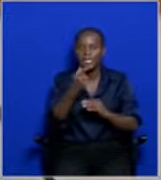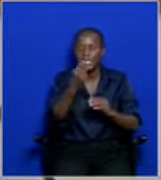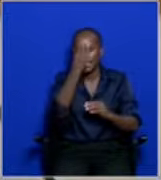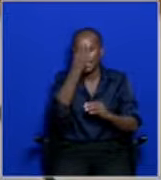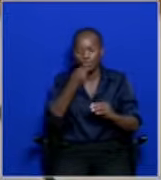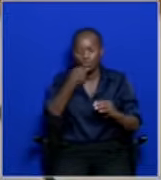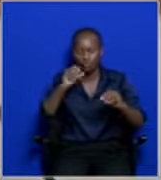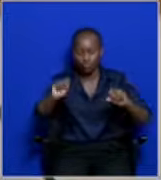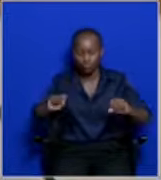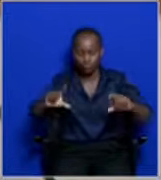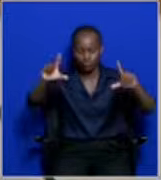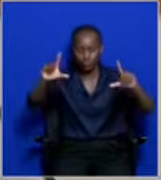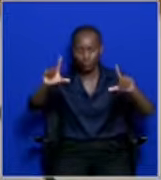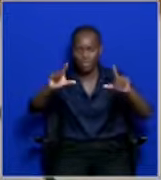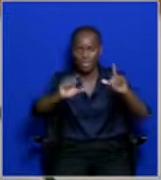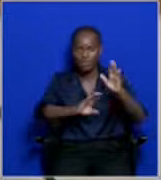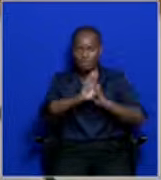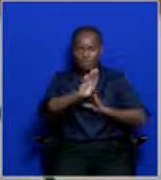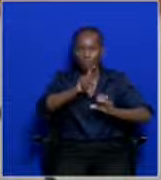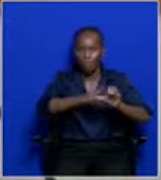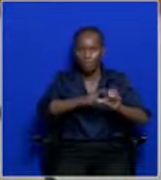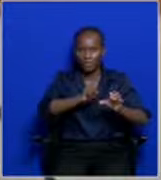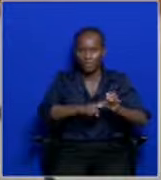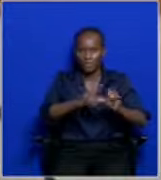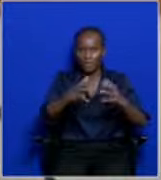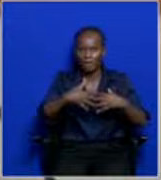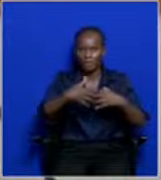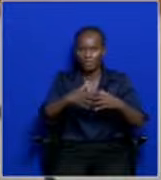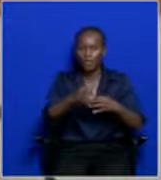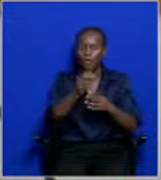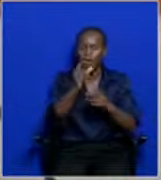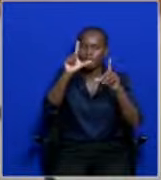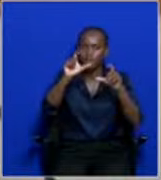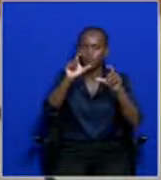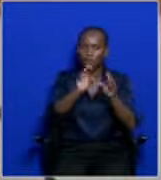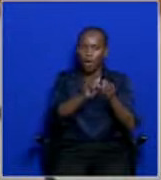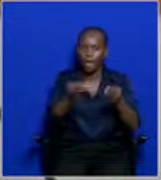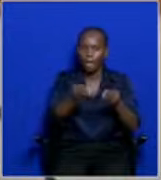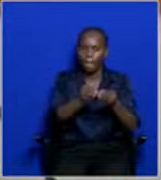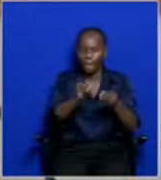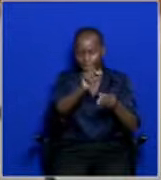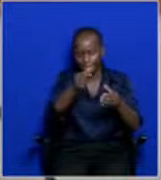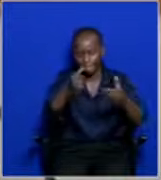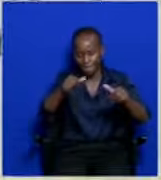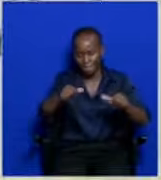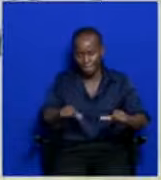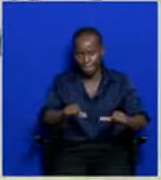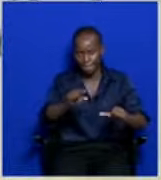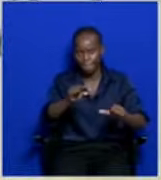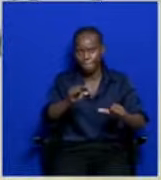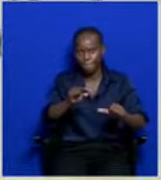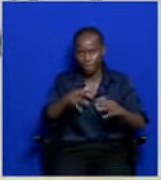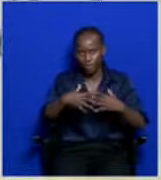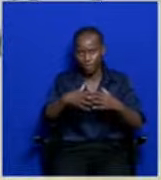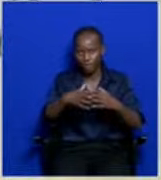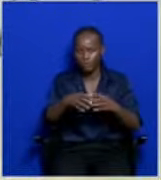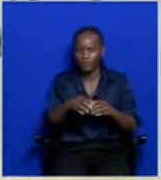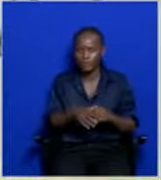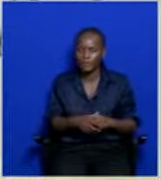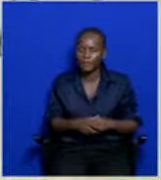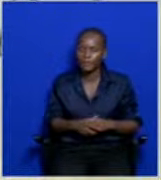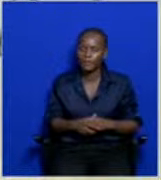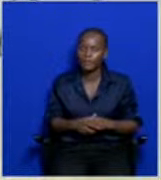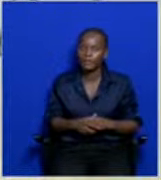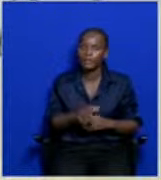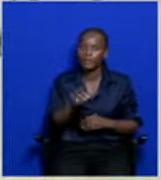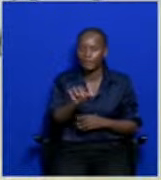At page 358, still paragraph 7, he then lists the pictures